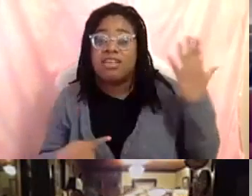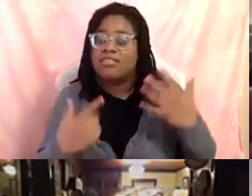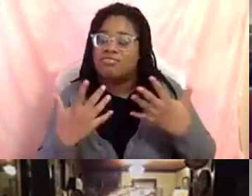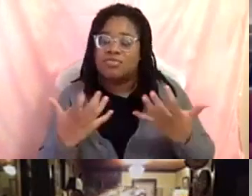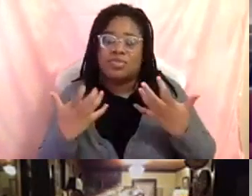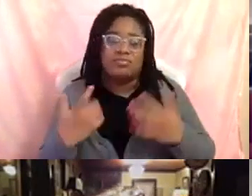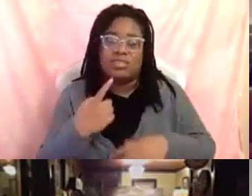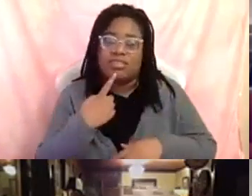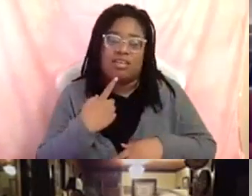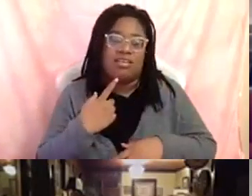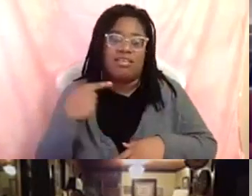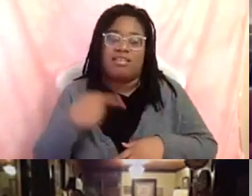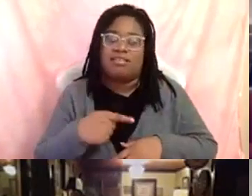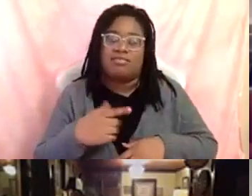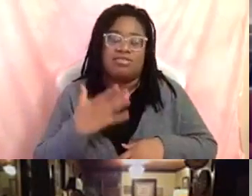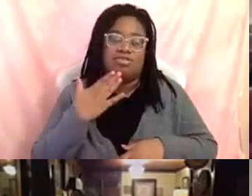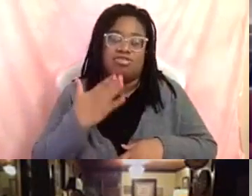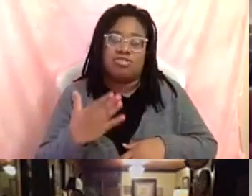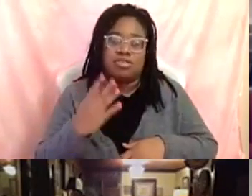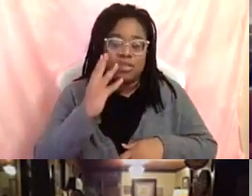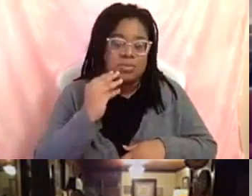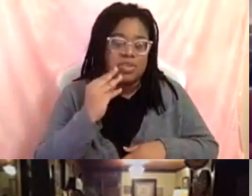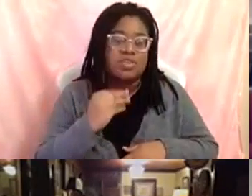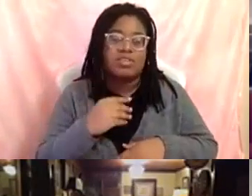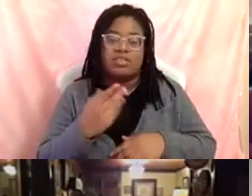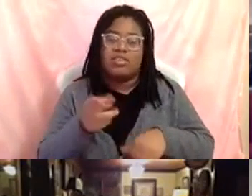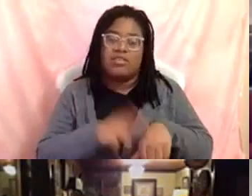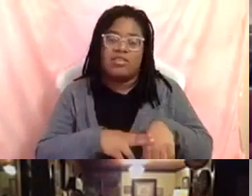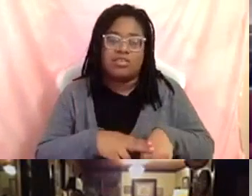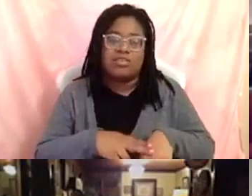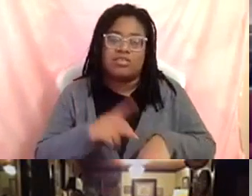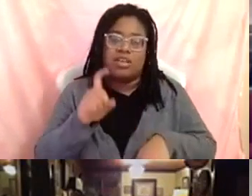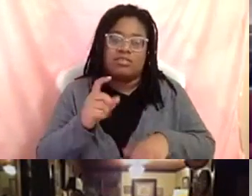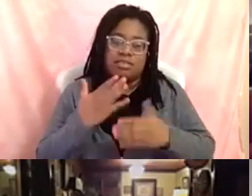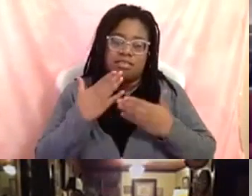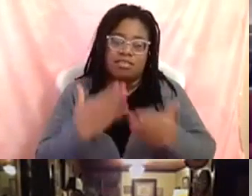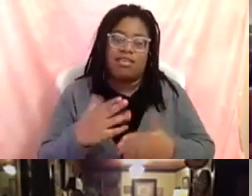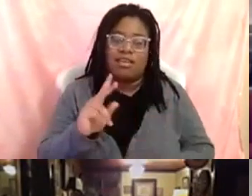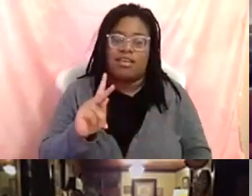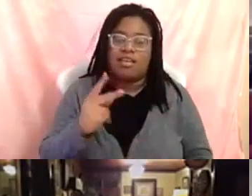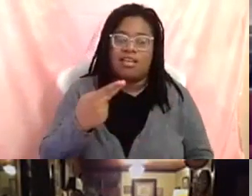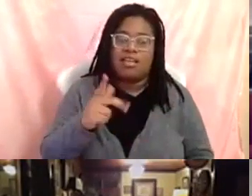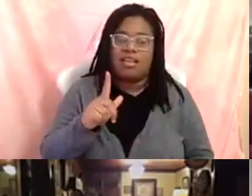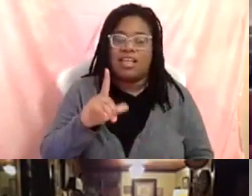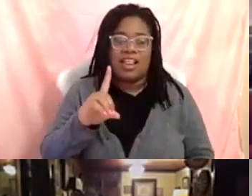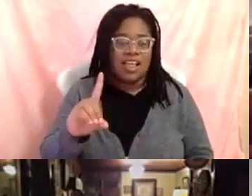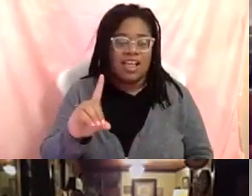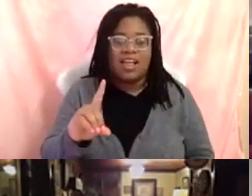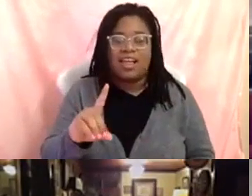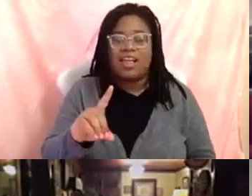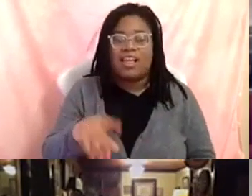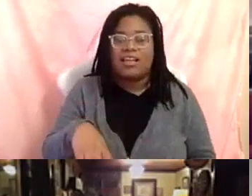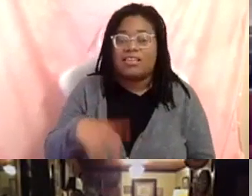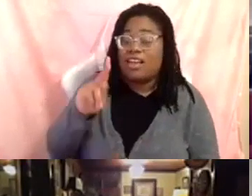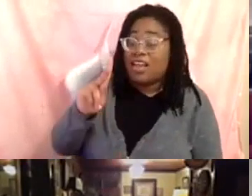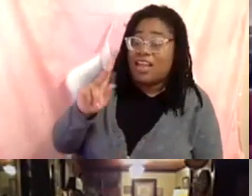been a really good experience. And then of course we have to thank Khalil because Khalil. without